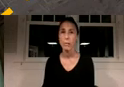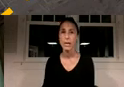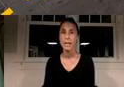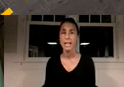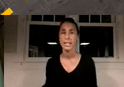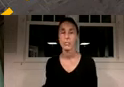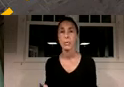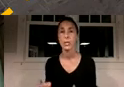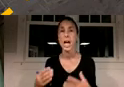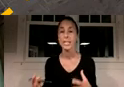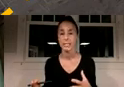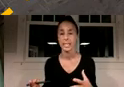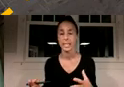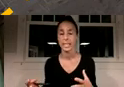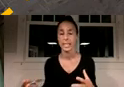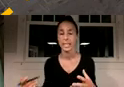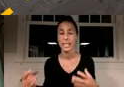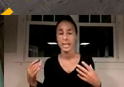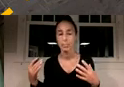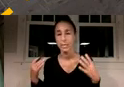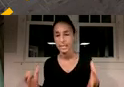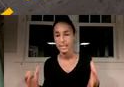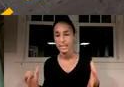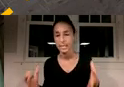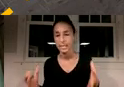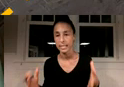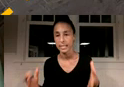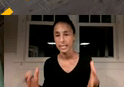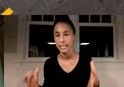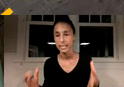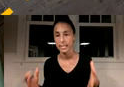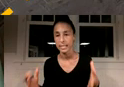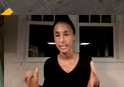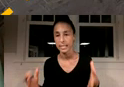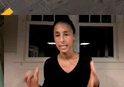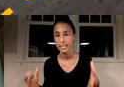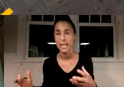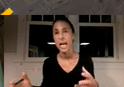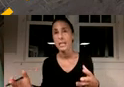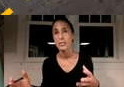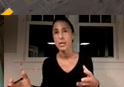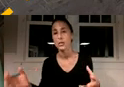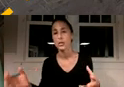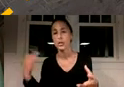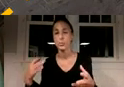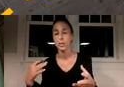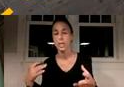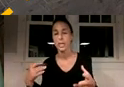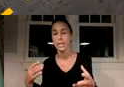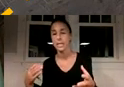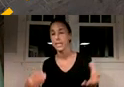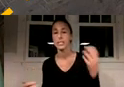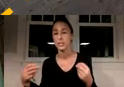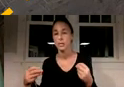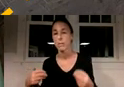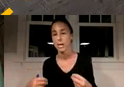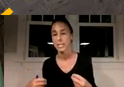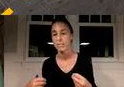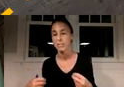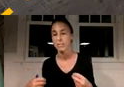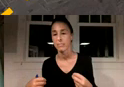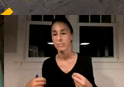But what I wanted to highlight is what we're not doing is taking a preconceived notion or concept or ideal and trying to shoehorn it